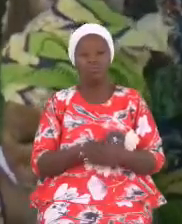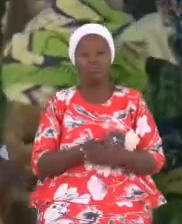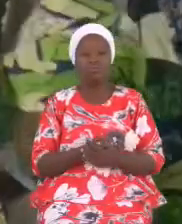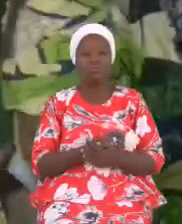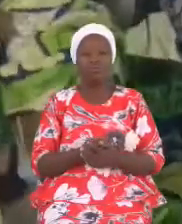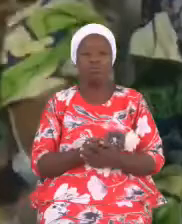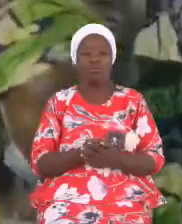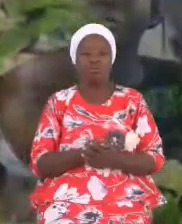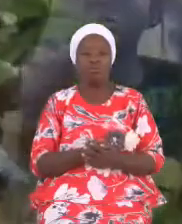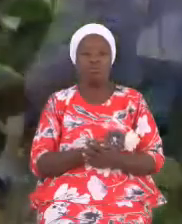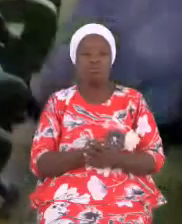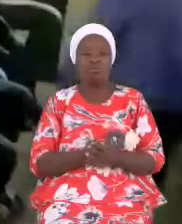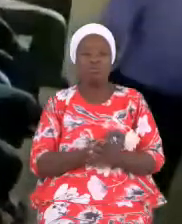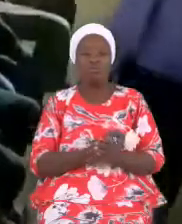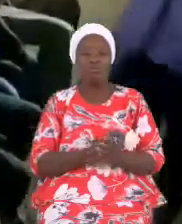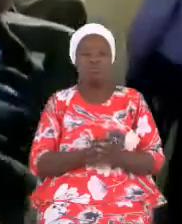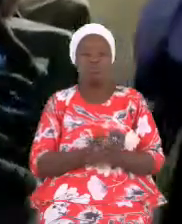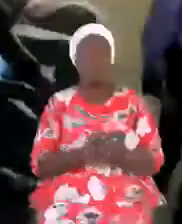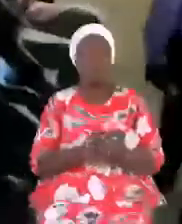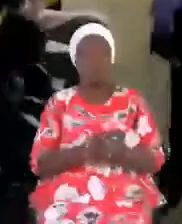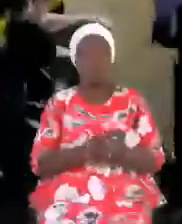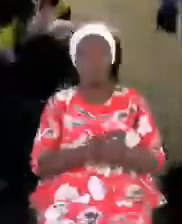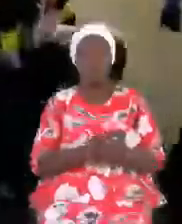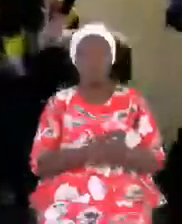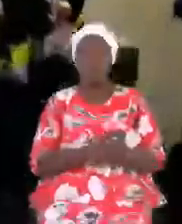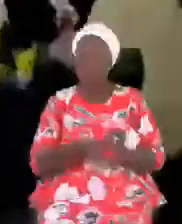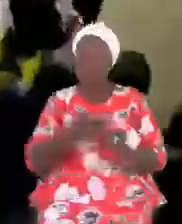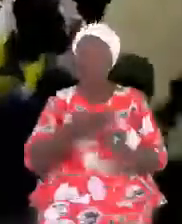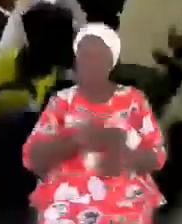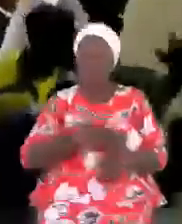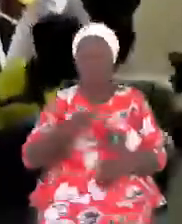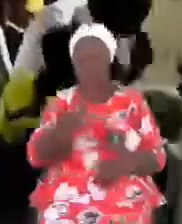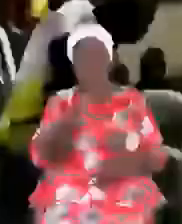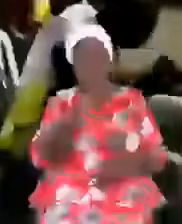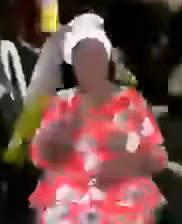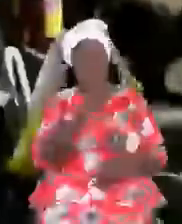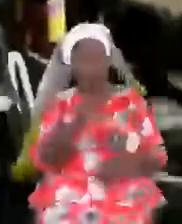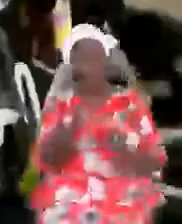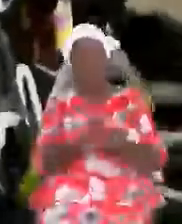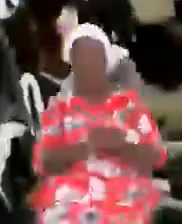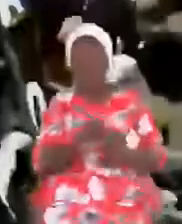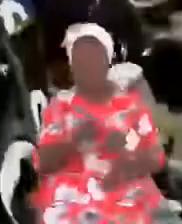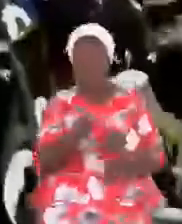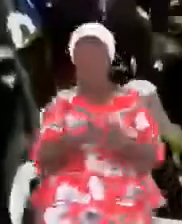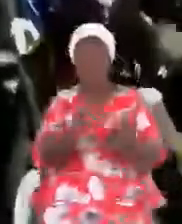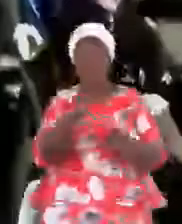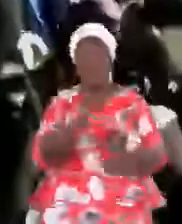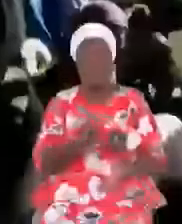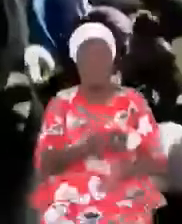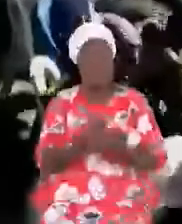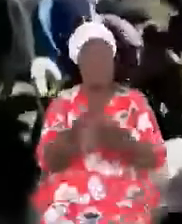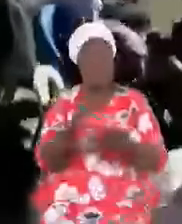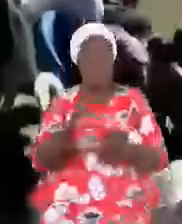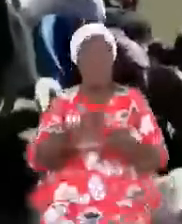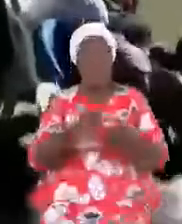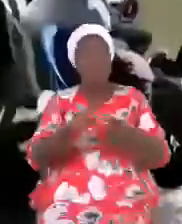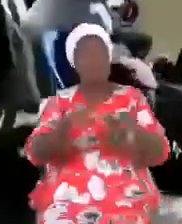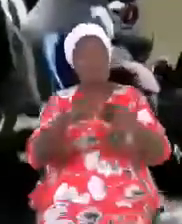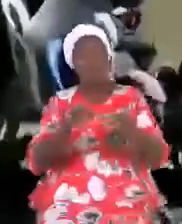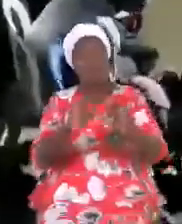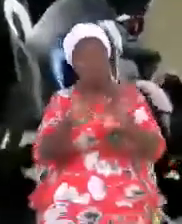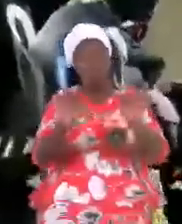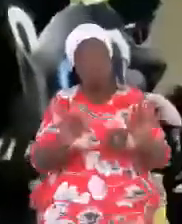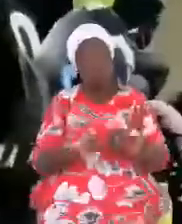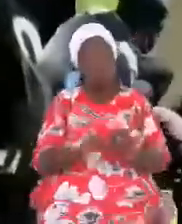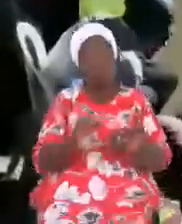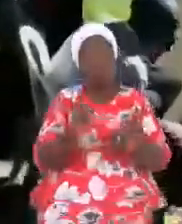hands. Ensure that everyone is given the slip and supervise it